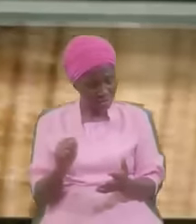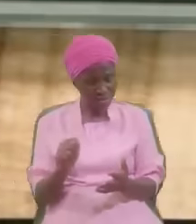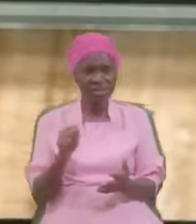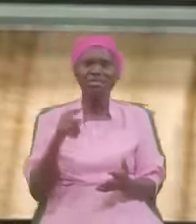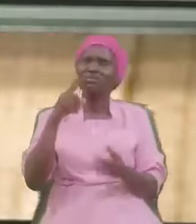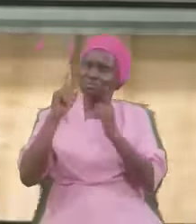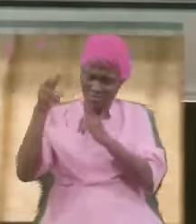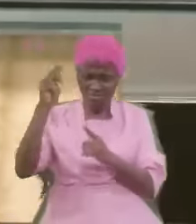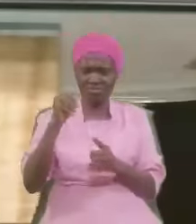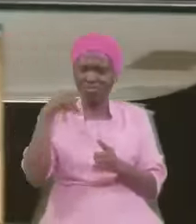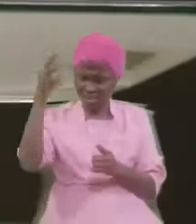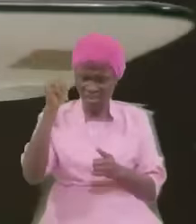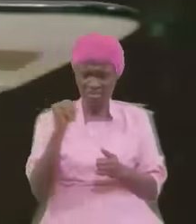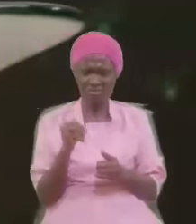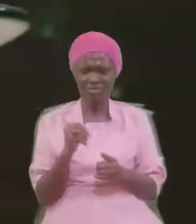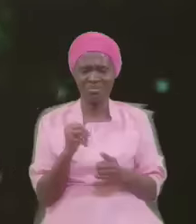Blindness,